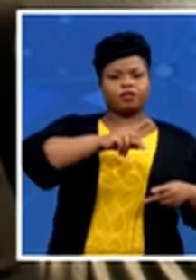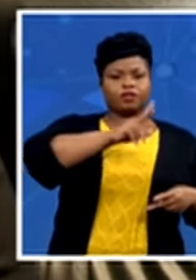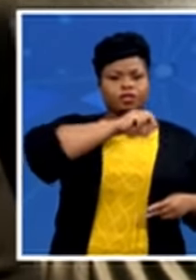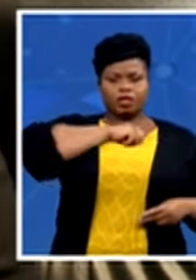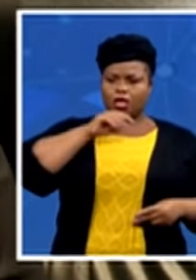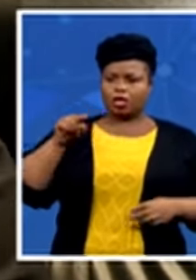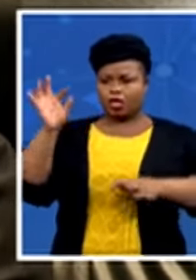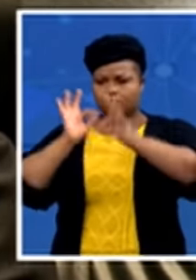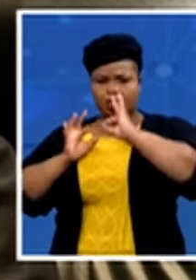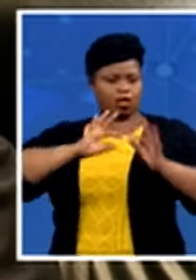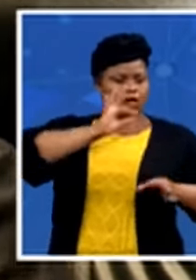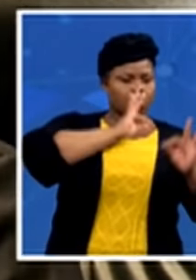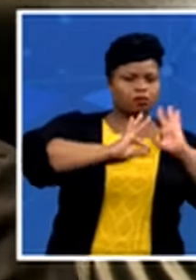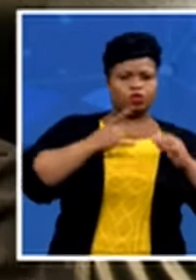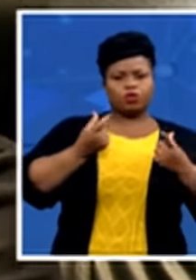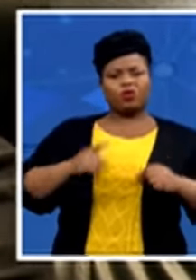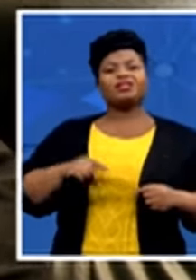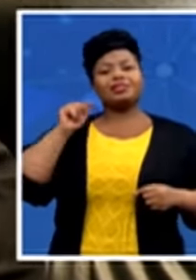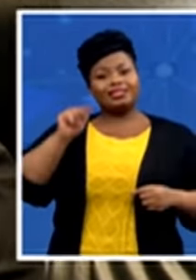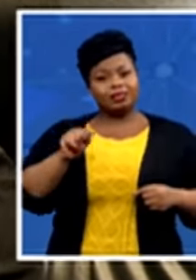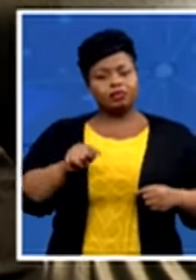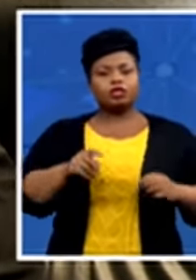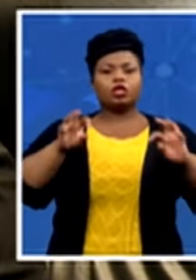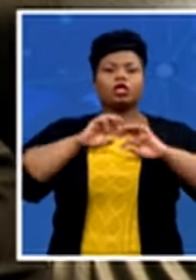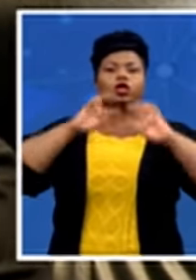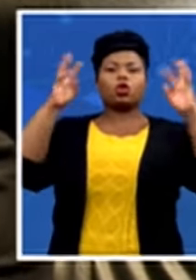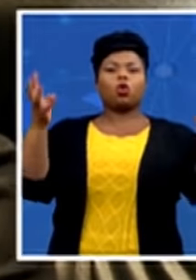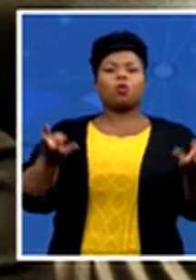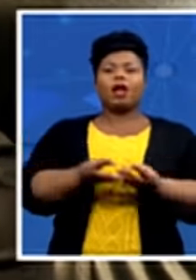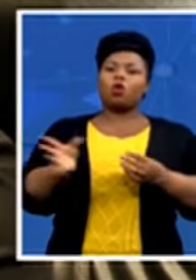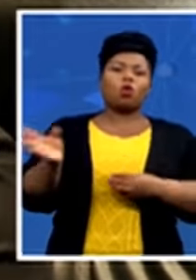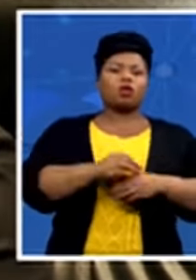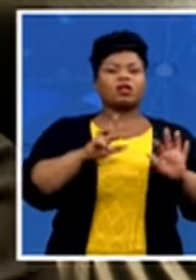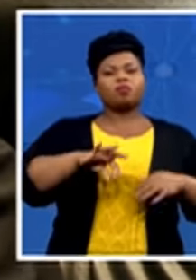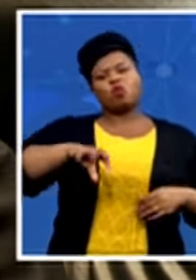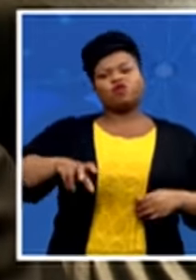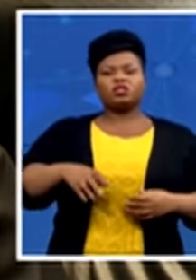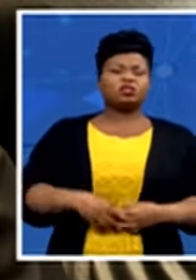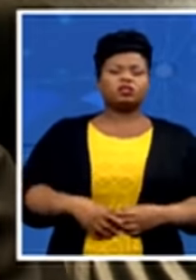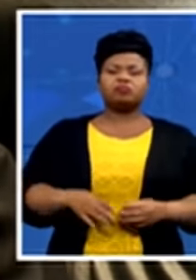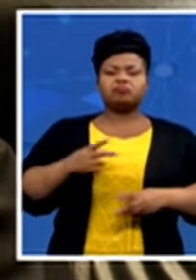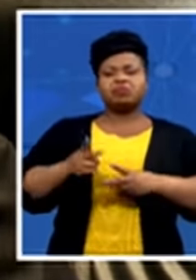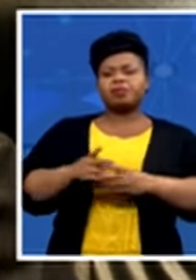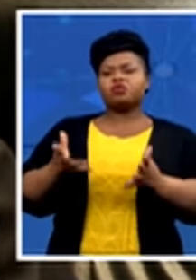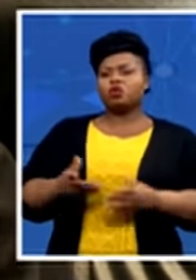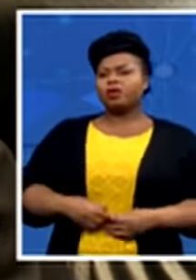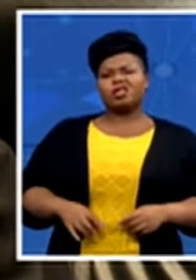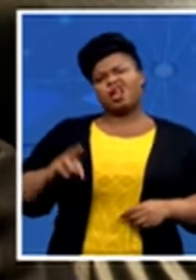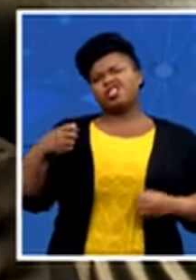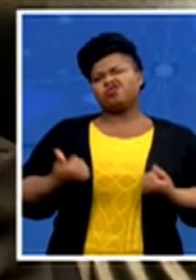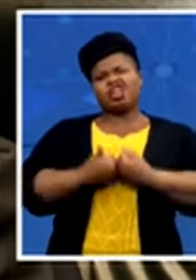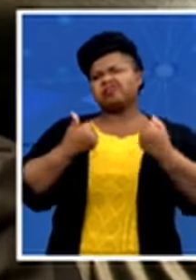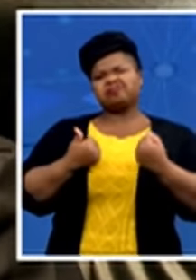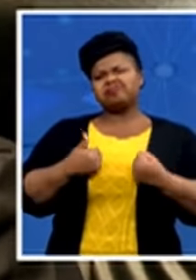global arrangement. In other provinces, we don't have a huge challenge, like Limpopo, for instance, and so on. So